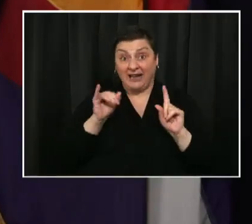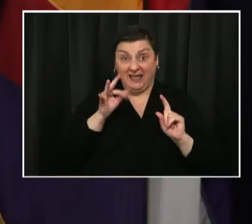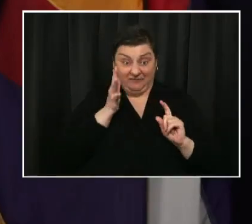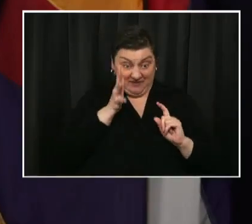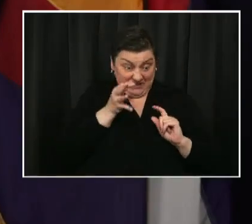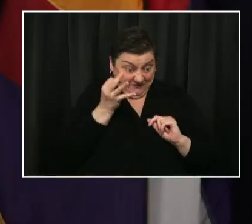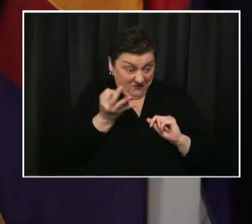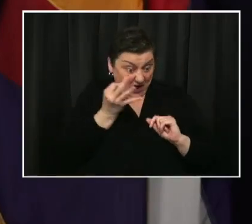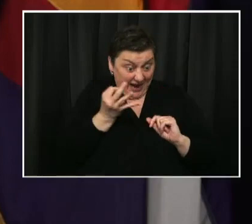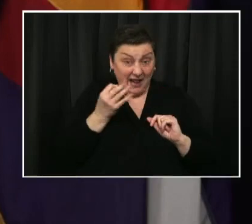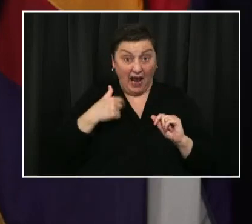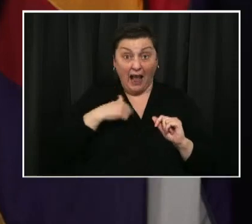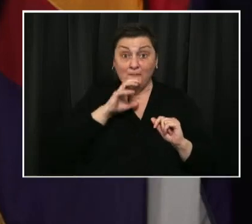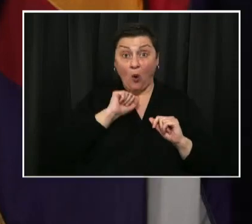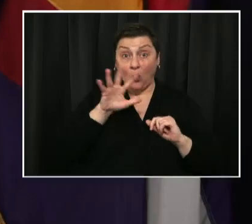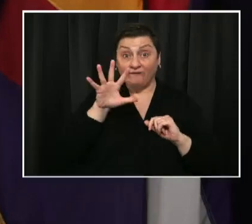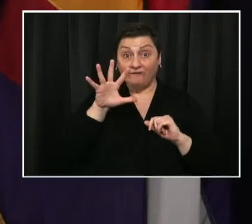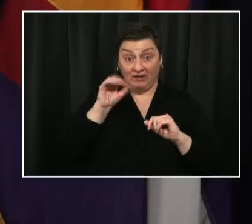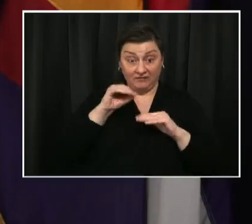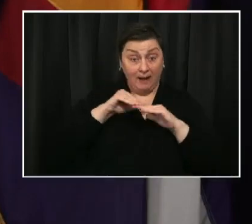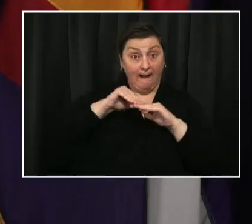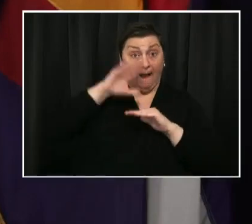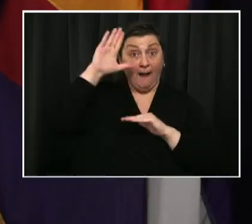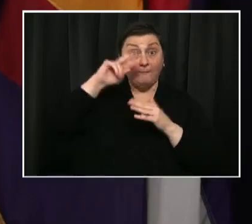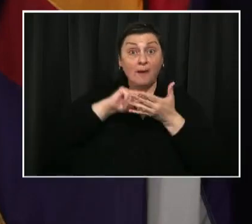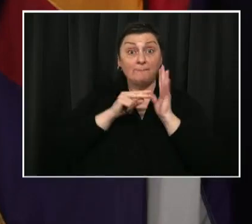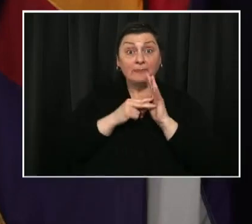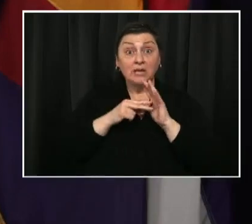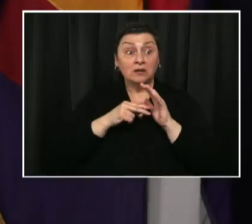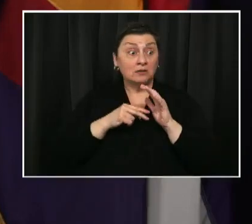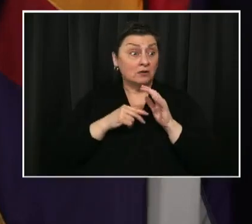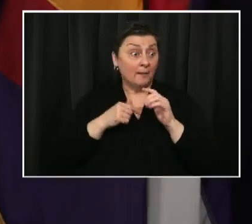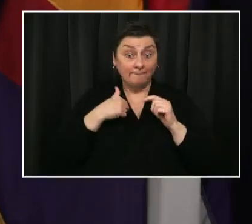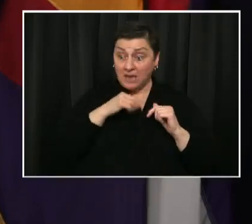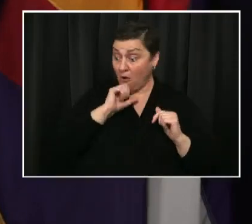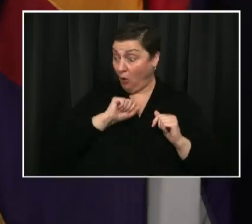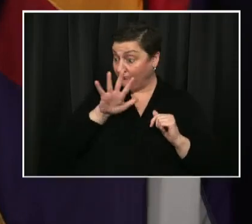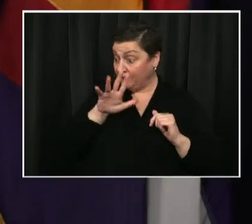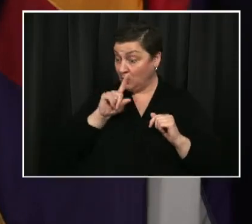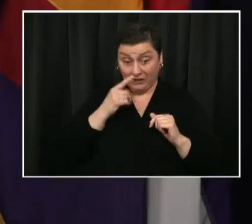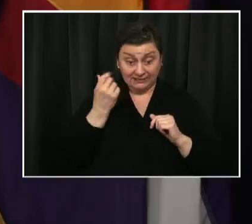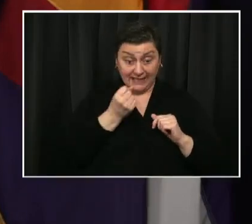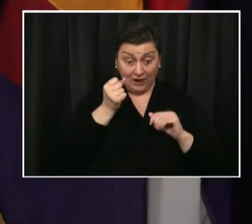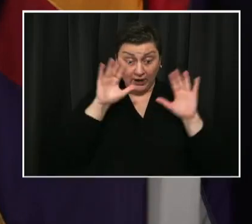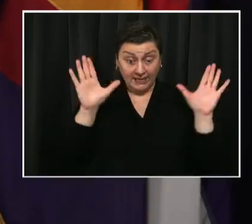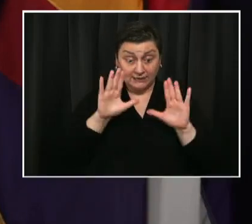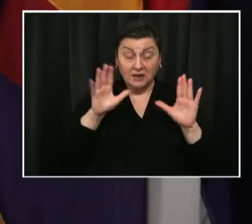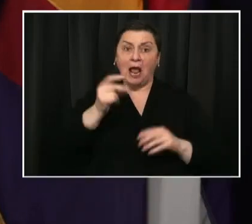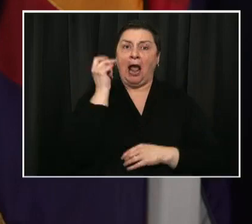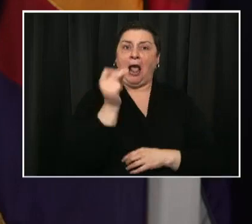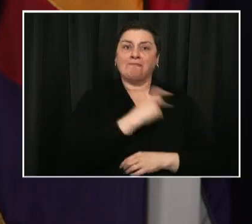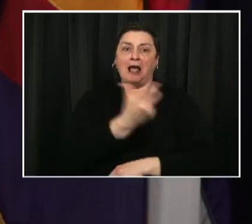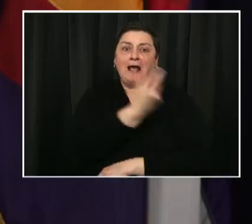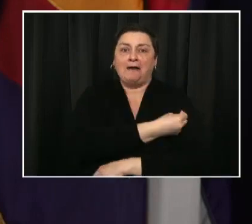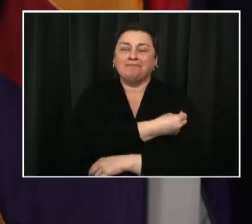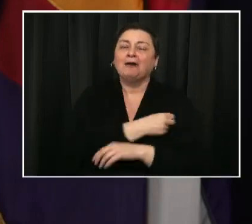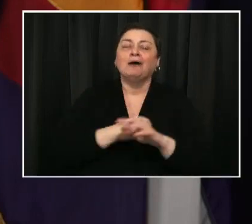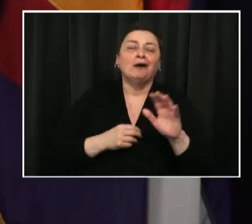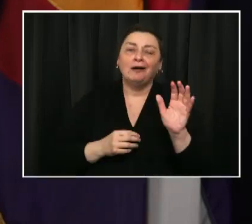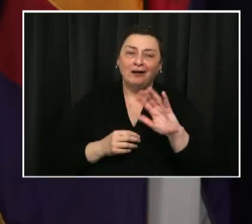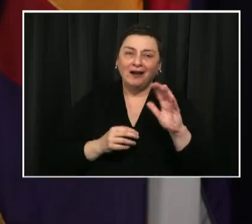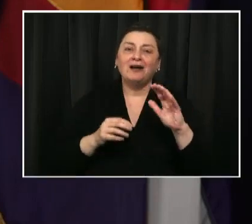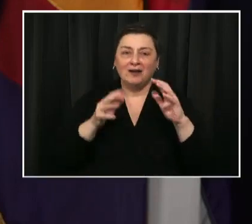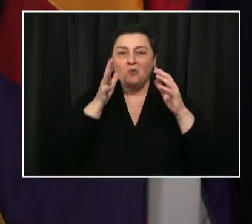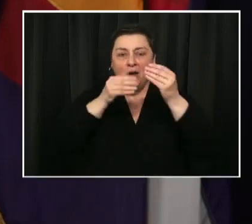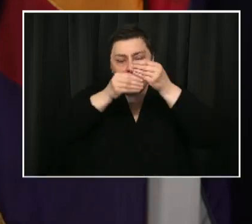that everybody that's 51 can get it Saturday and Sunday. There's not enough vaccines. It'll take several weeks to get through everybody who's 50 and